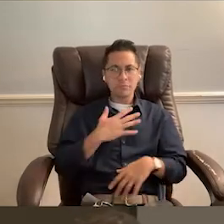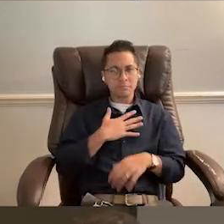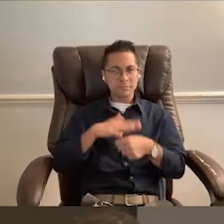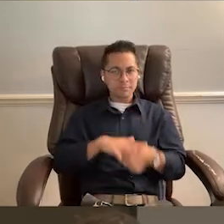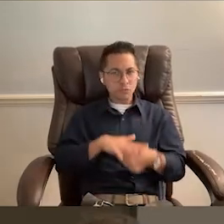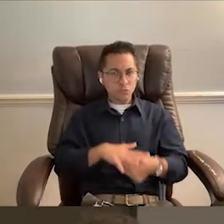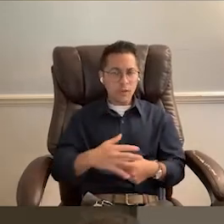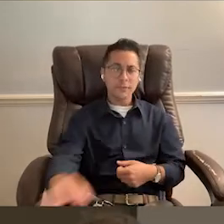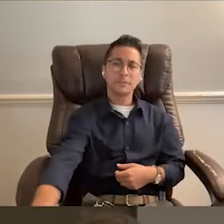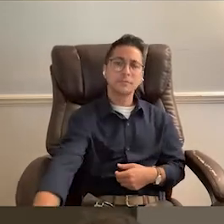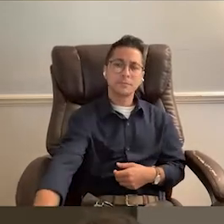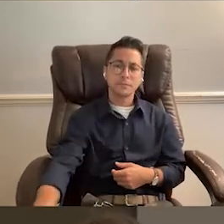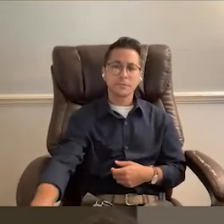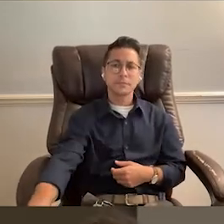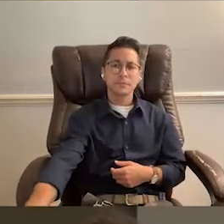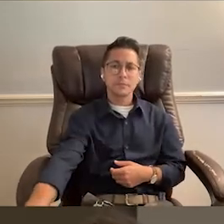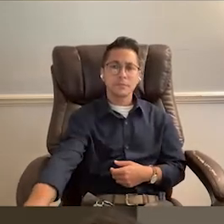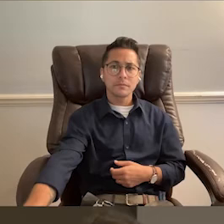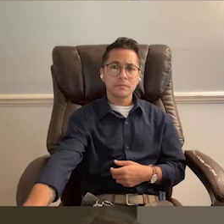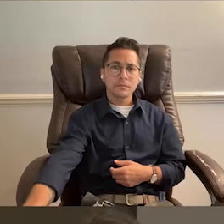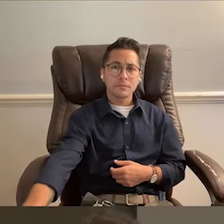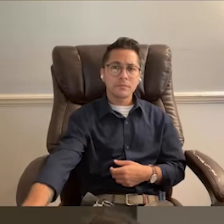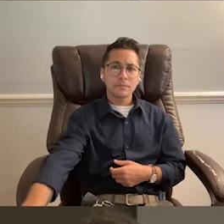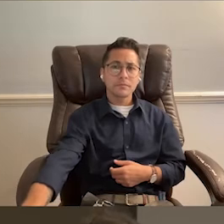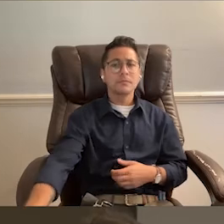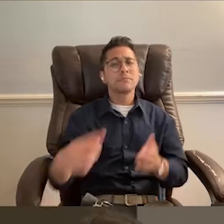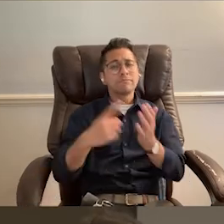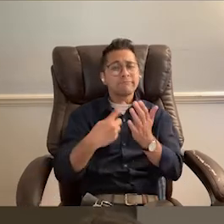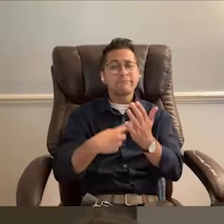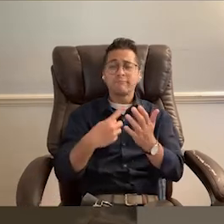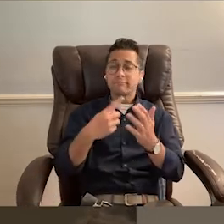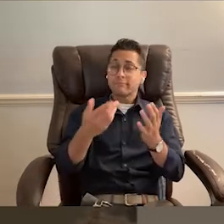do to calm down my stress.